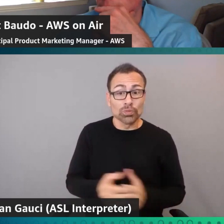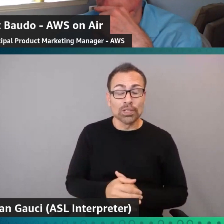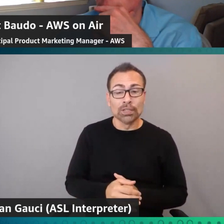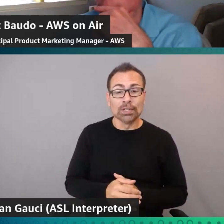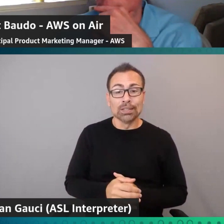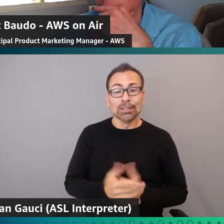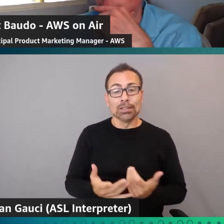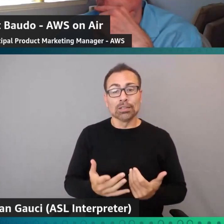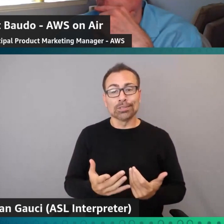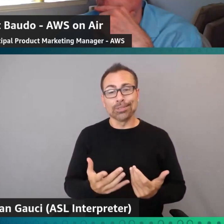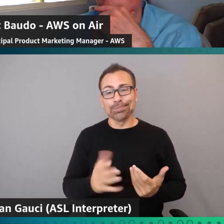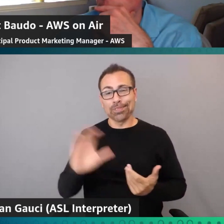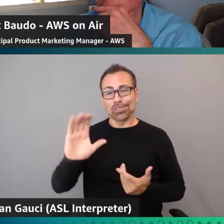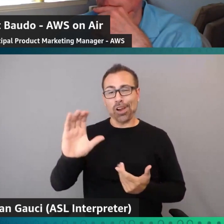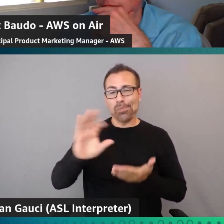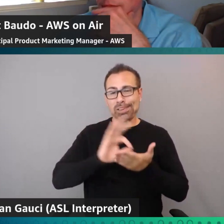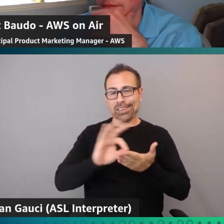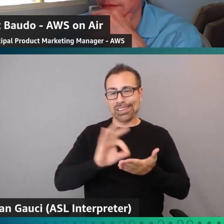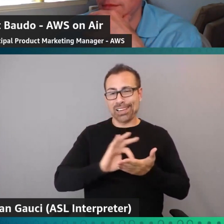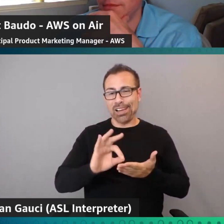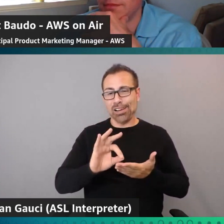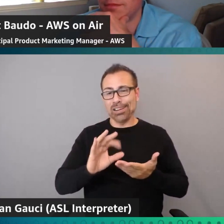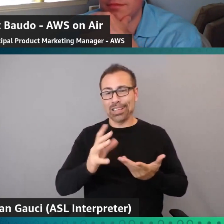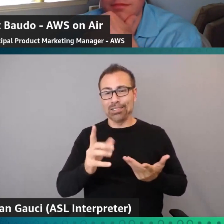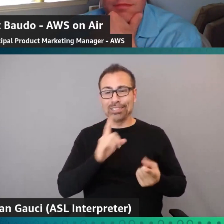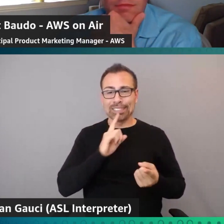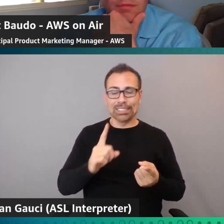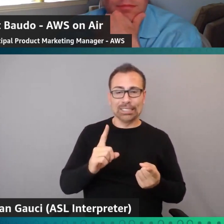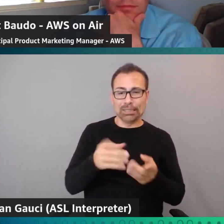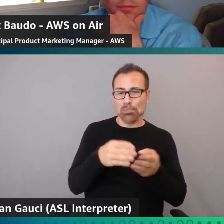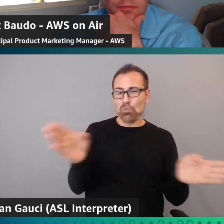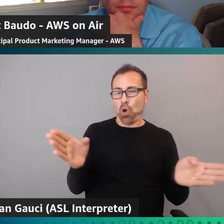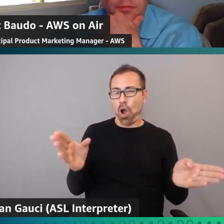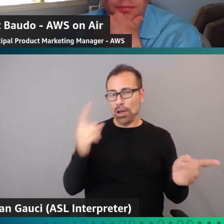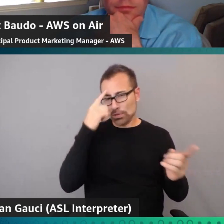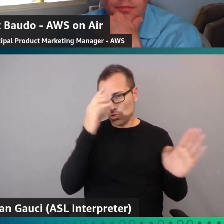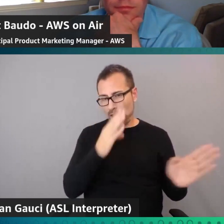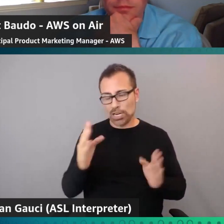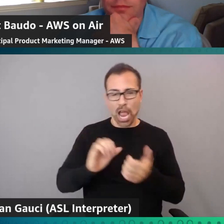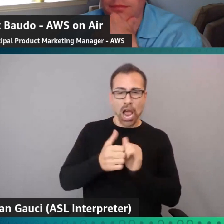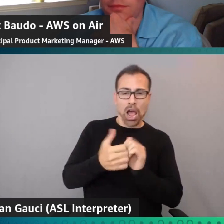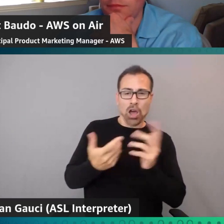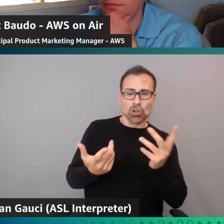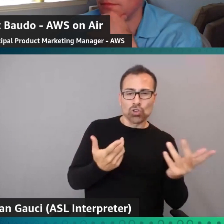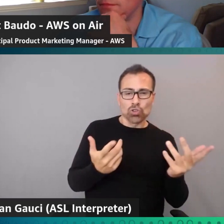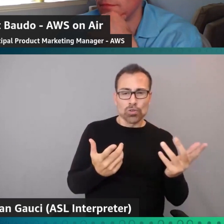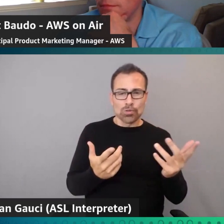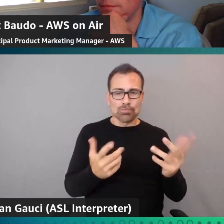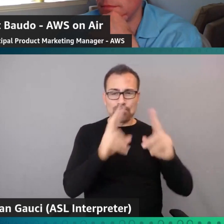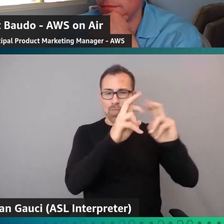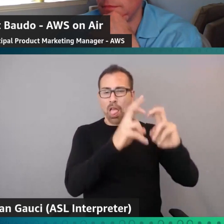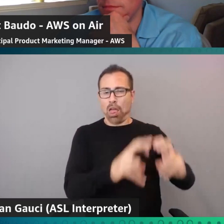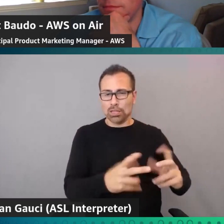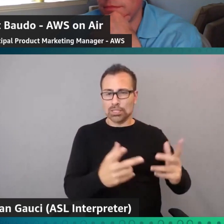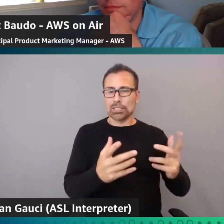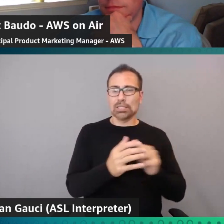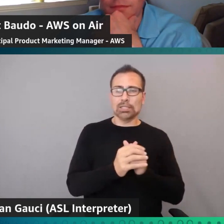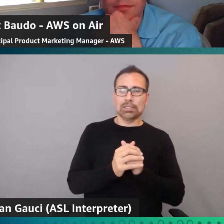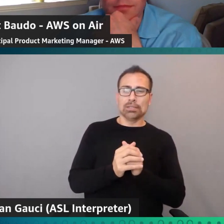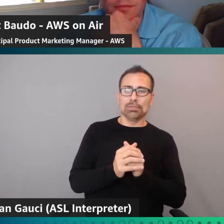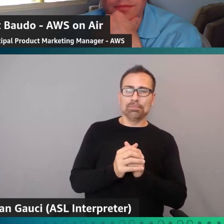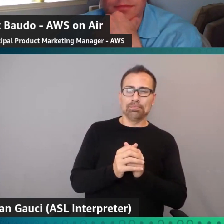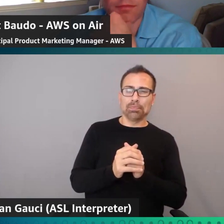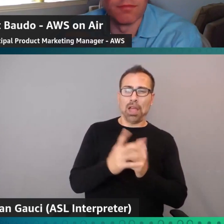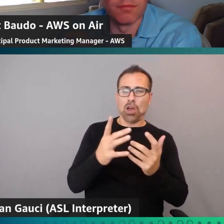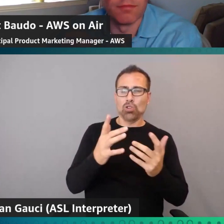or like a term that we use, but how you actually perform the analysis and how do you actually implement those use cases could be unique to how you want to solve